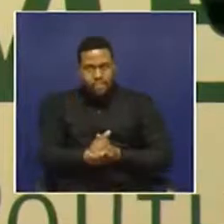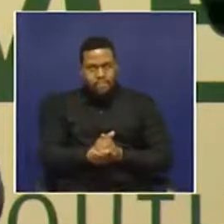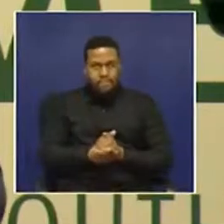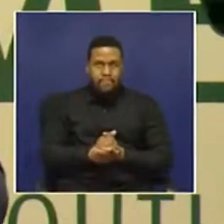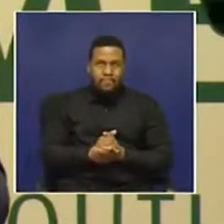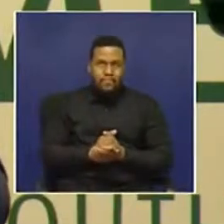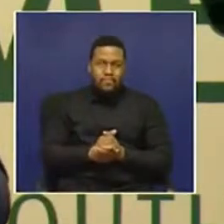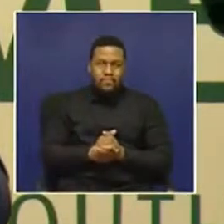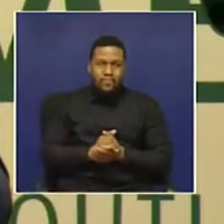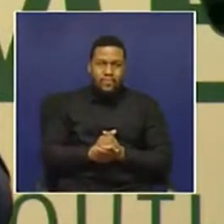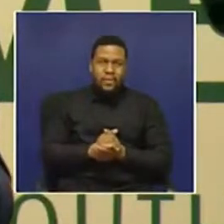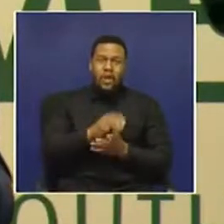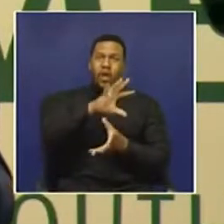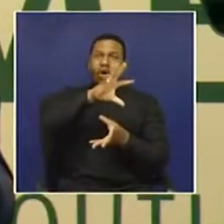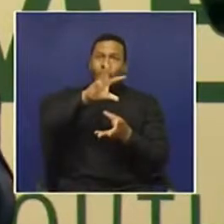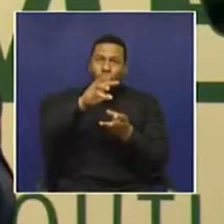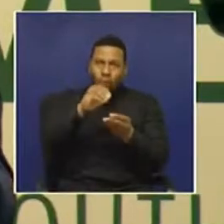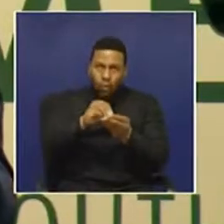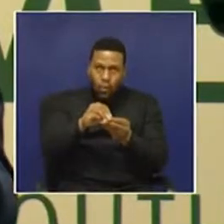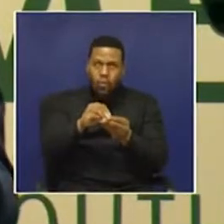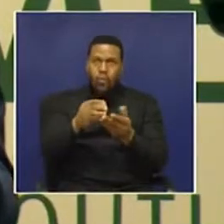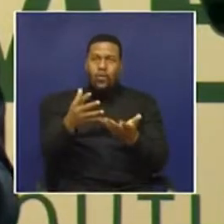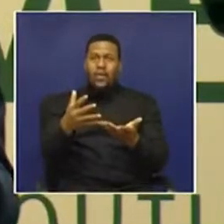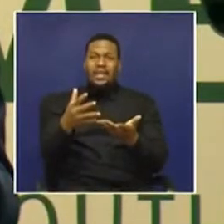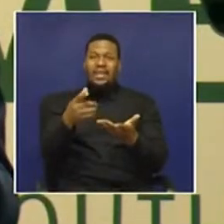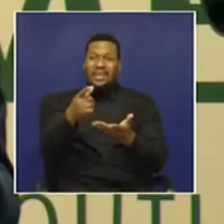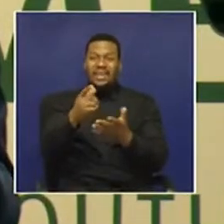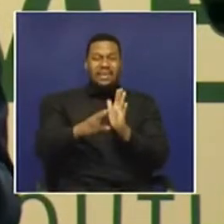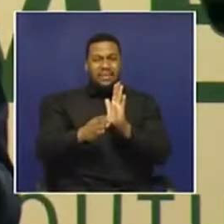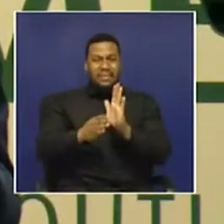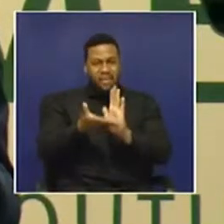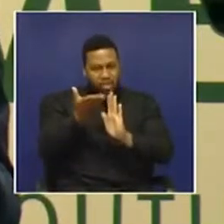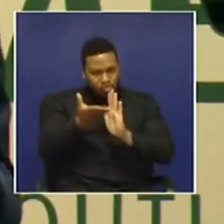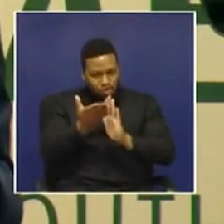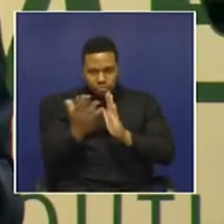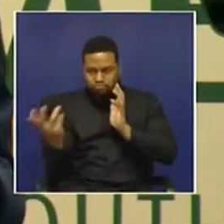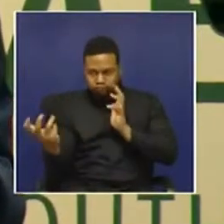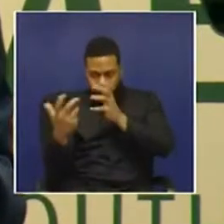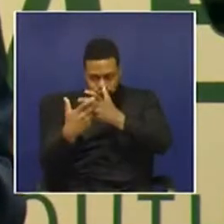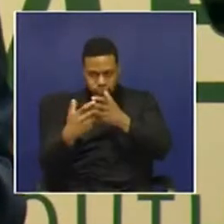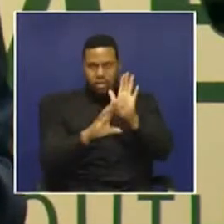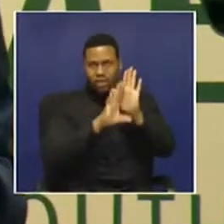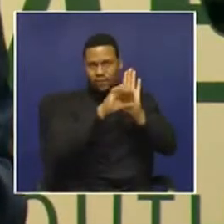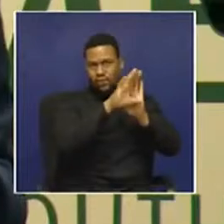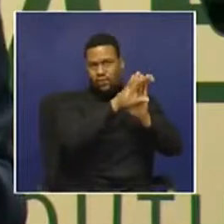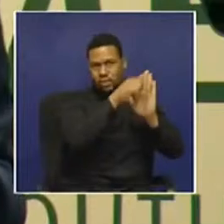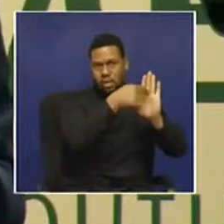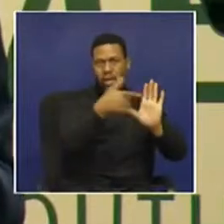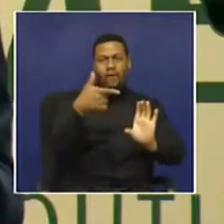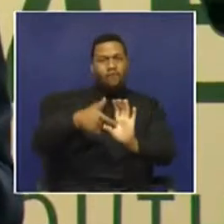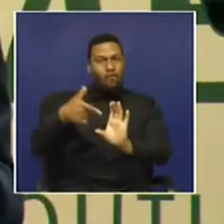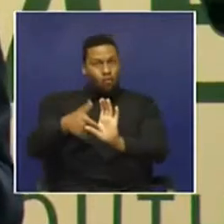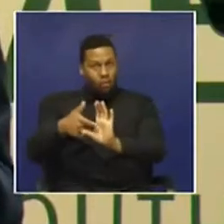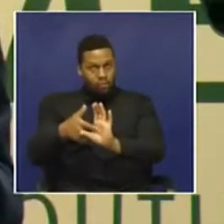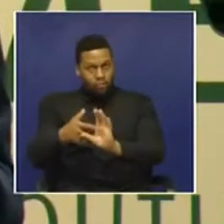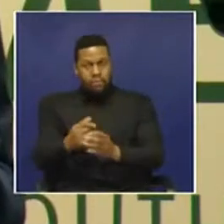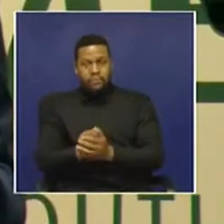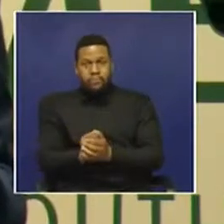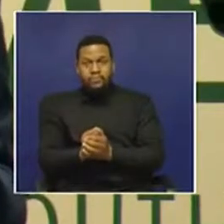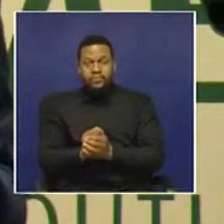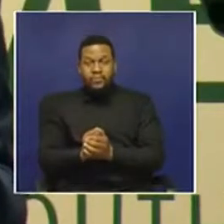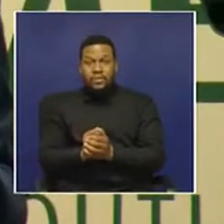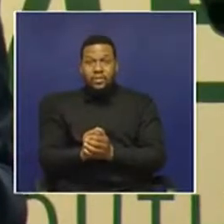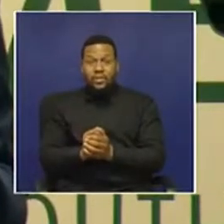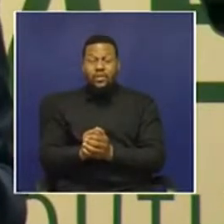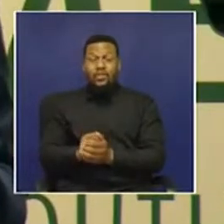the total increase will also be in line with inflation. The general fuel levy will go up by 9 cents per litre